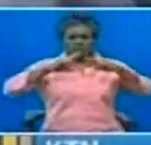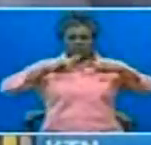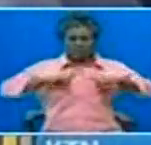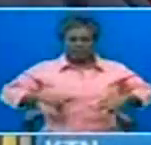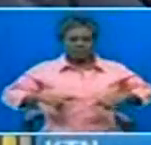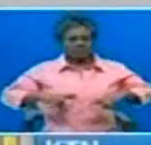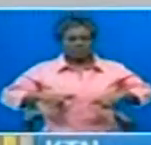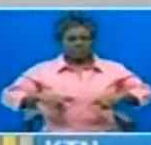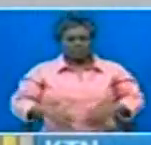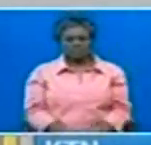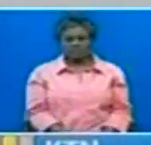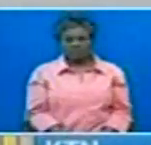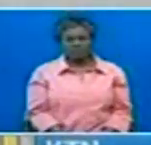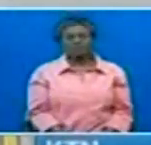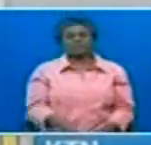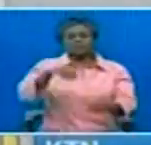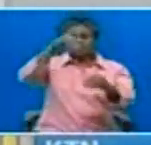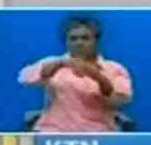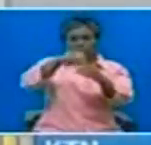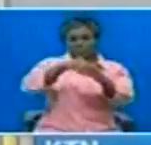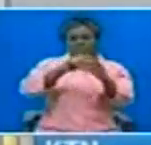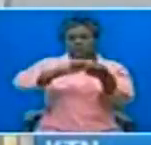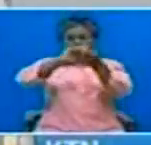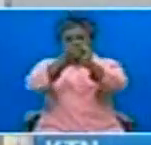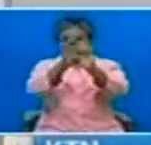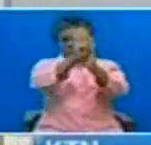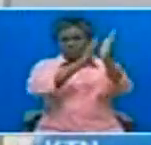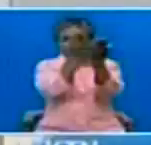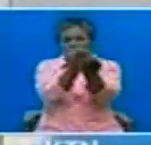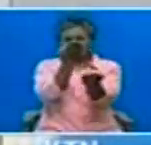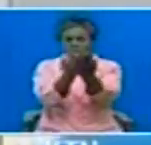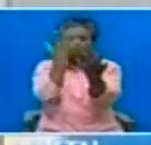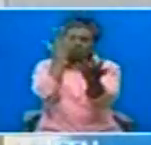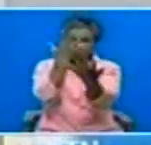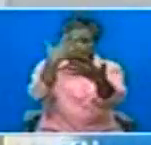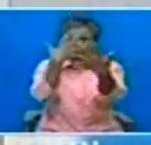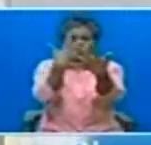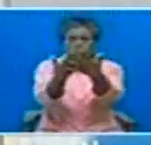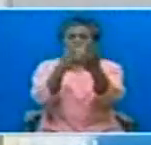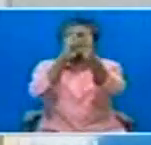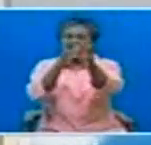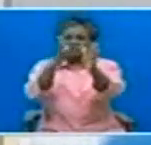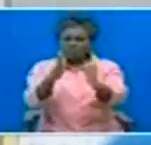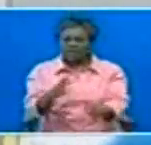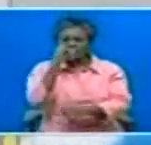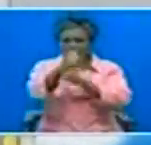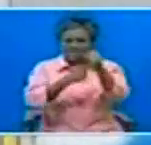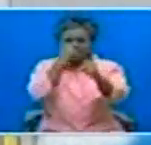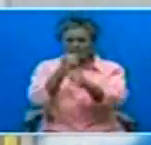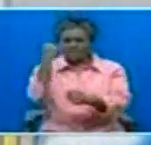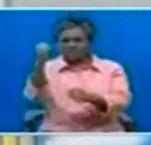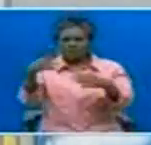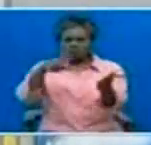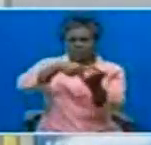shoot. Among other changes, the bill proposes to jail journalists for up to 5 years or fine them 5